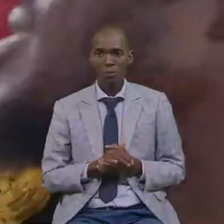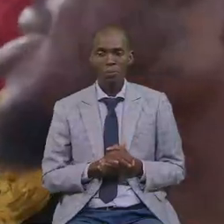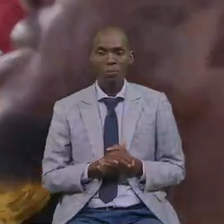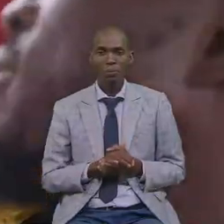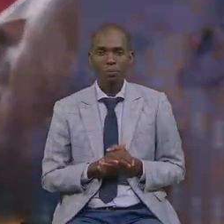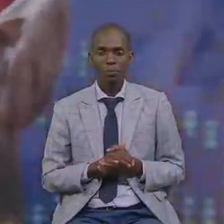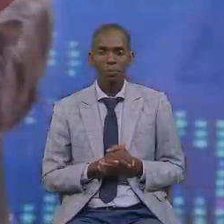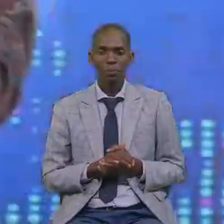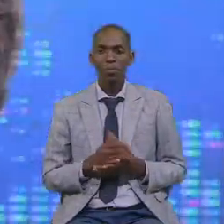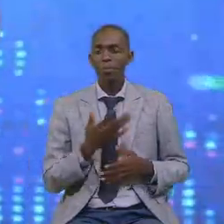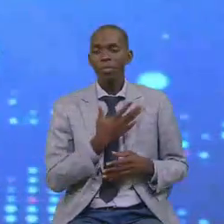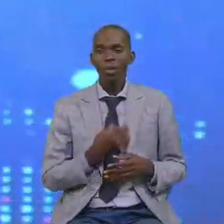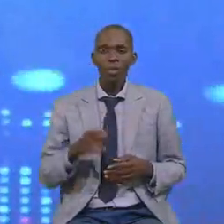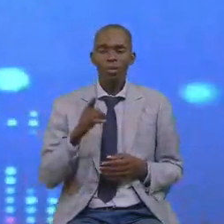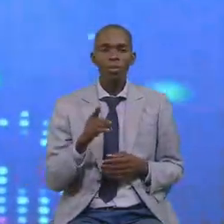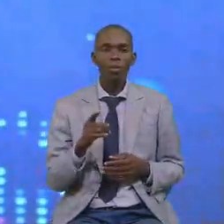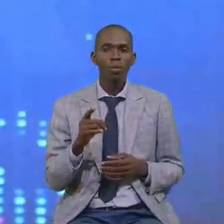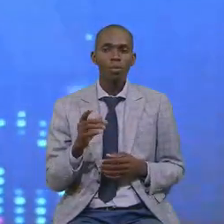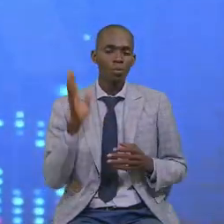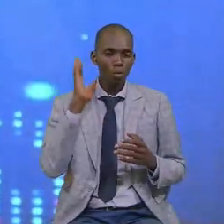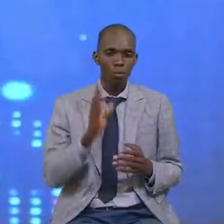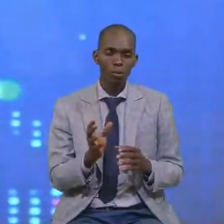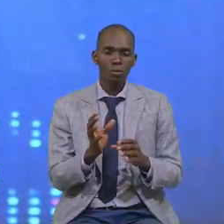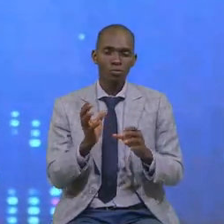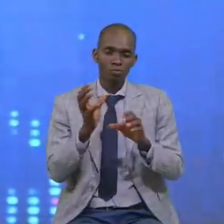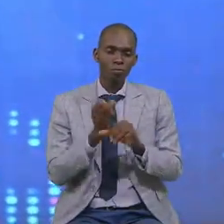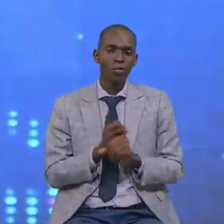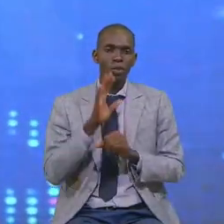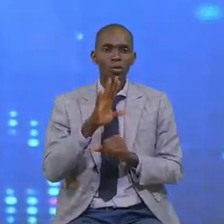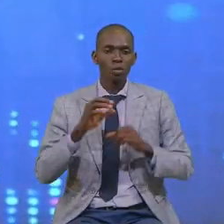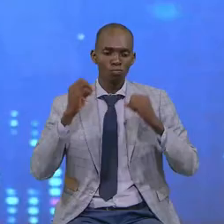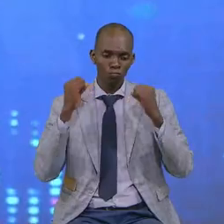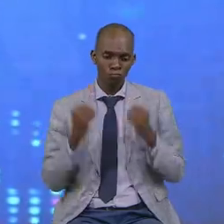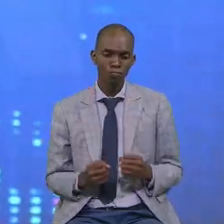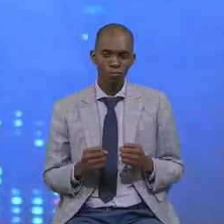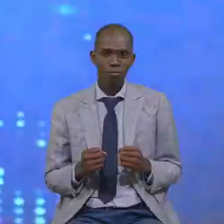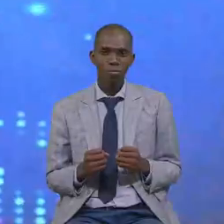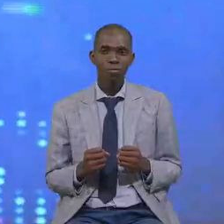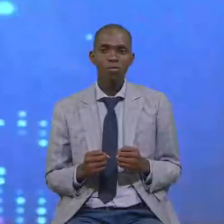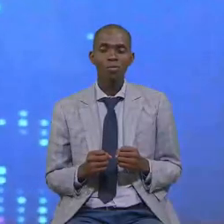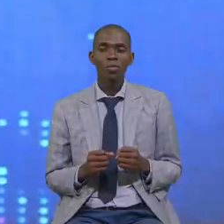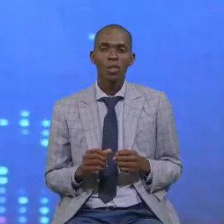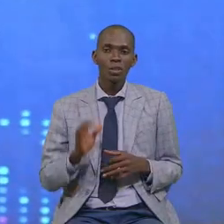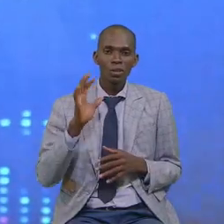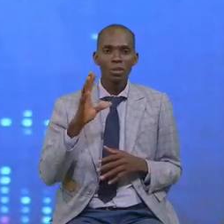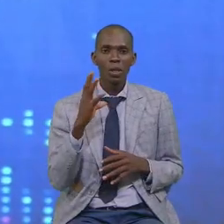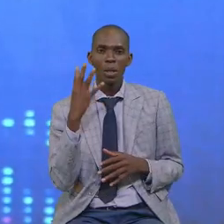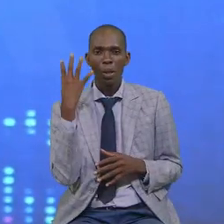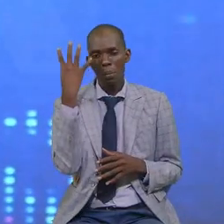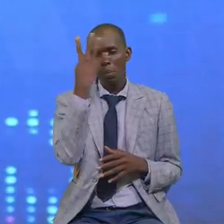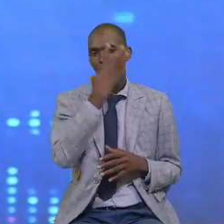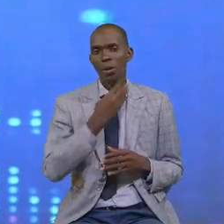And you put on your strength, O Zion. Put on thy beautiful garments,